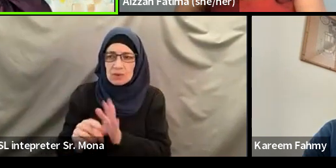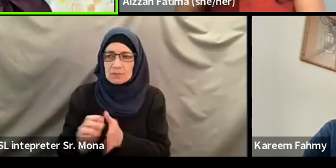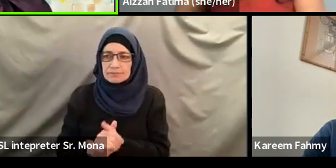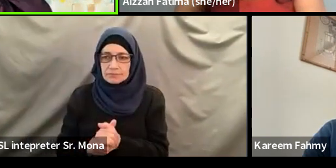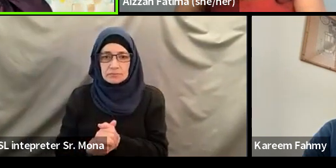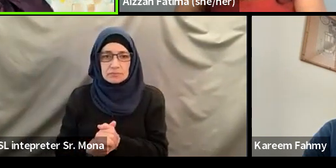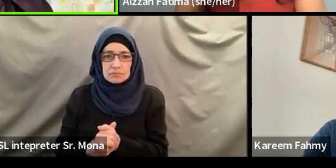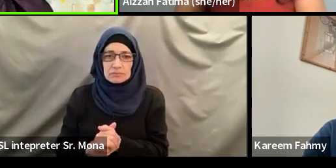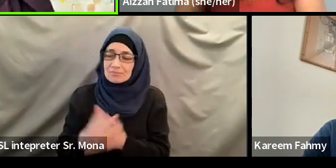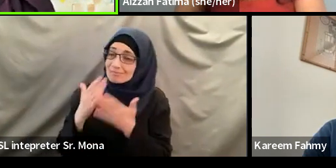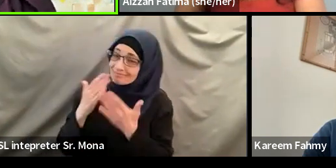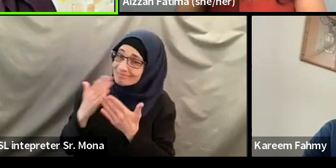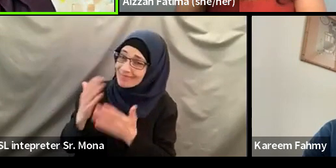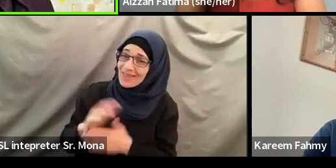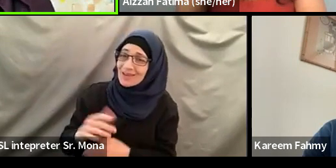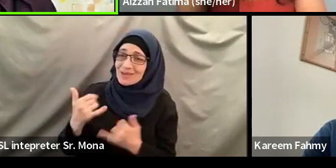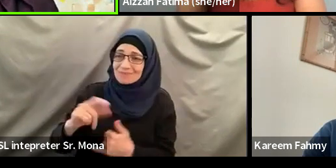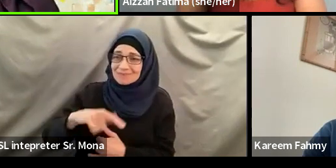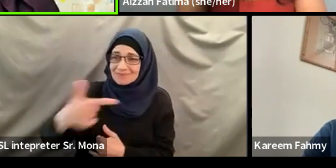Thanks, Nadia. Rehana, go